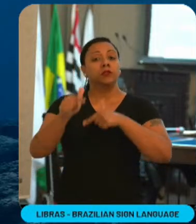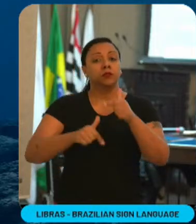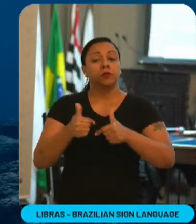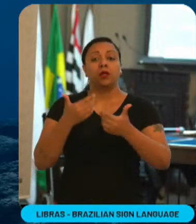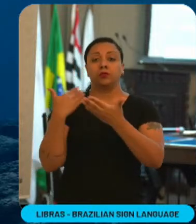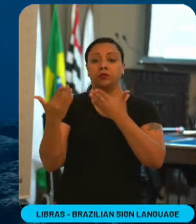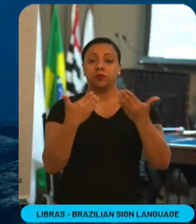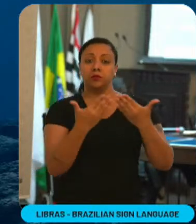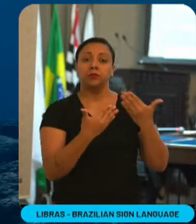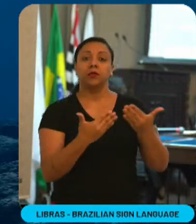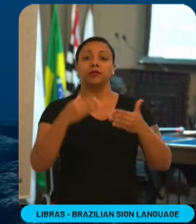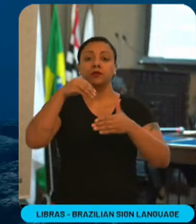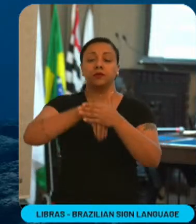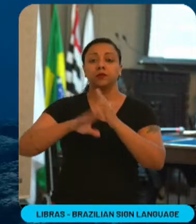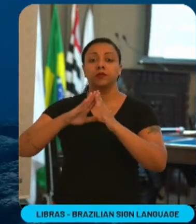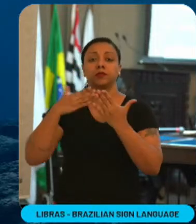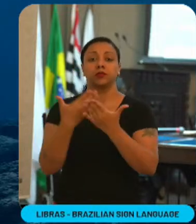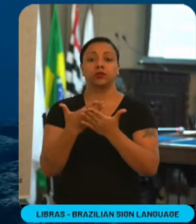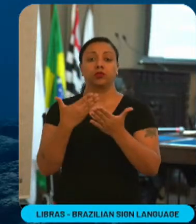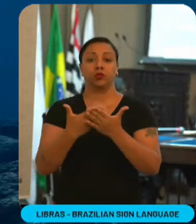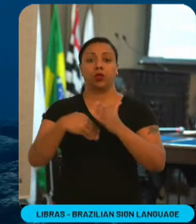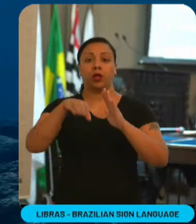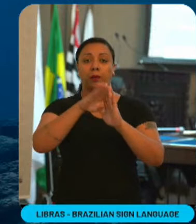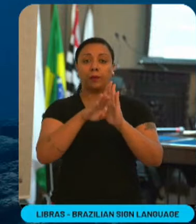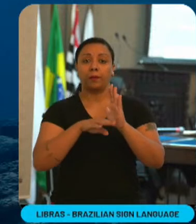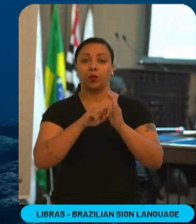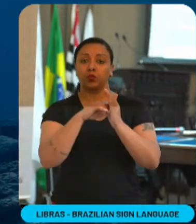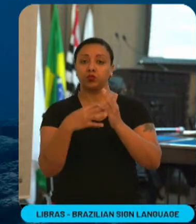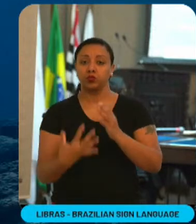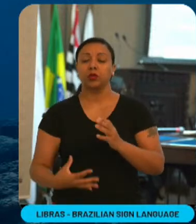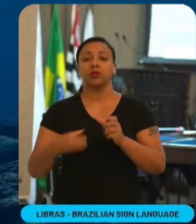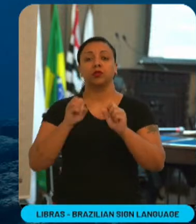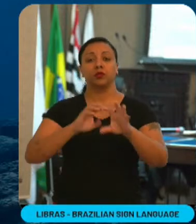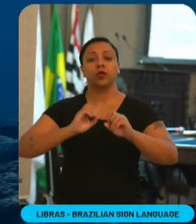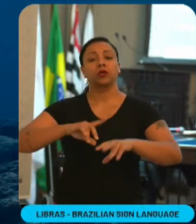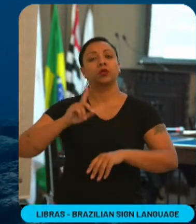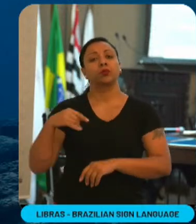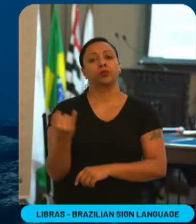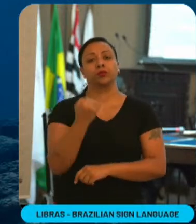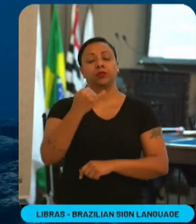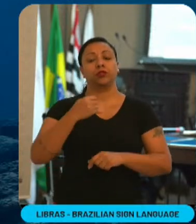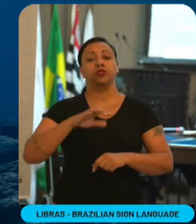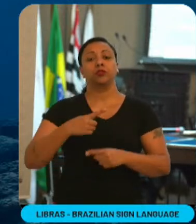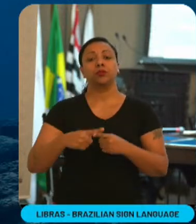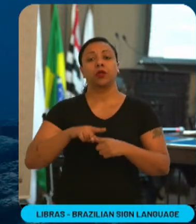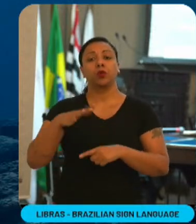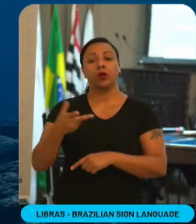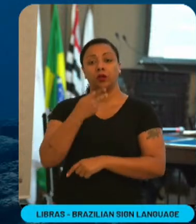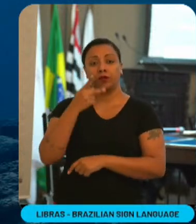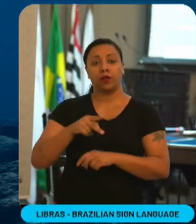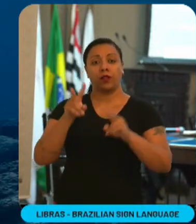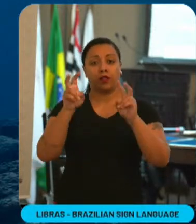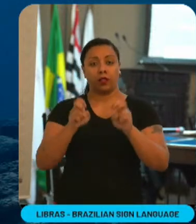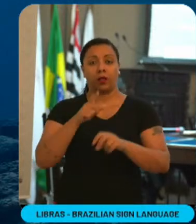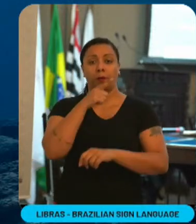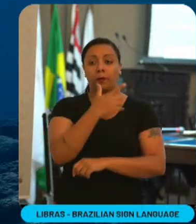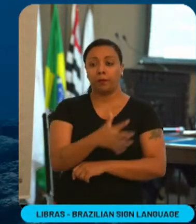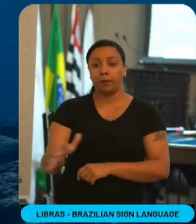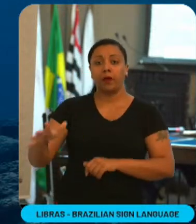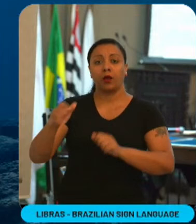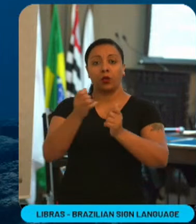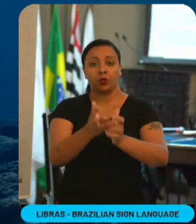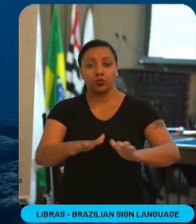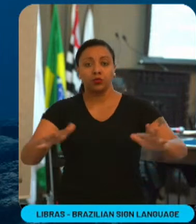society, and work in schools with education. Education is extremely important because when we talk about